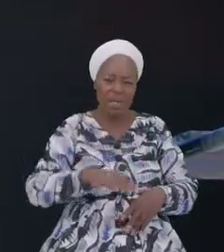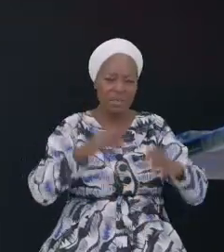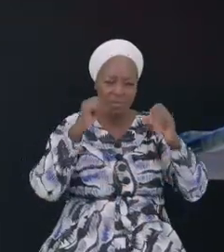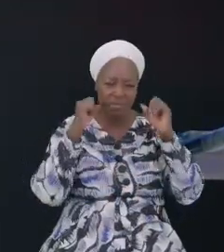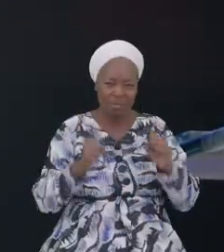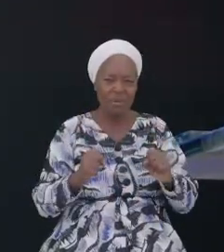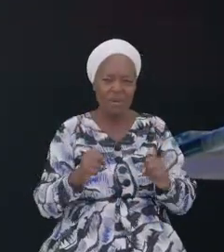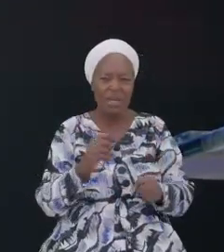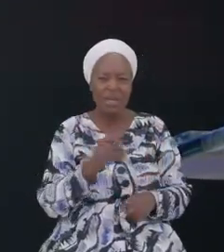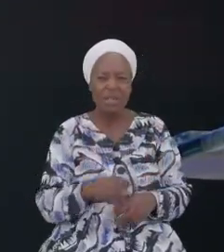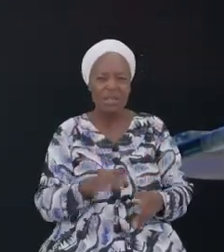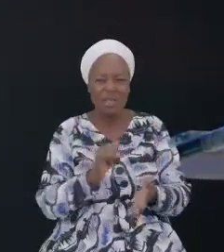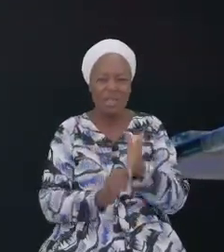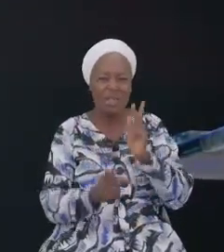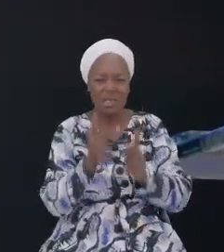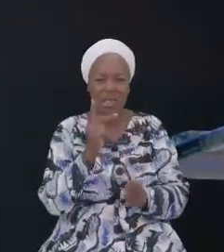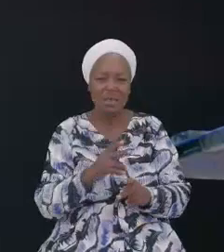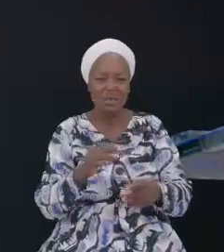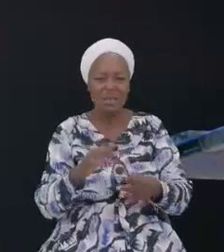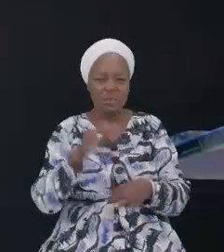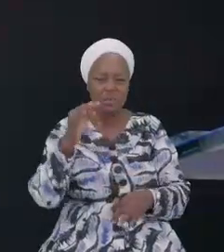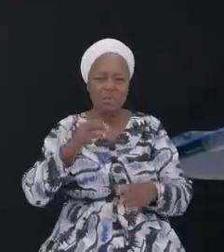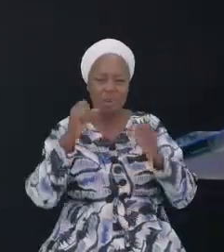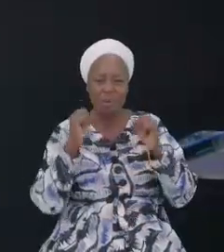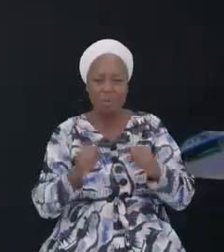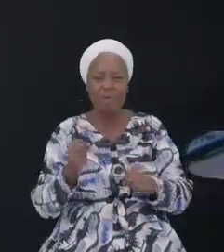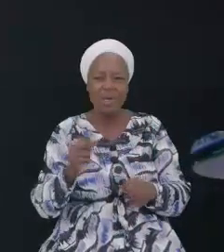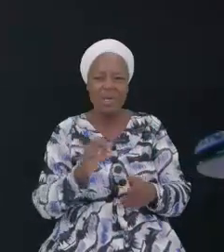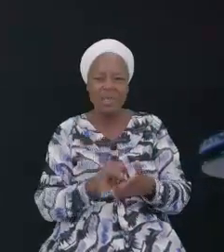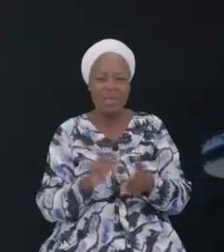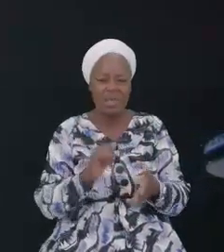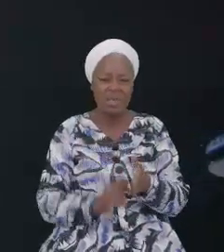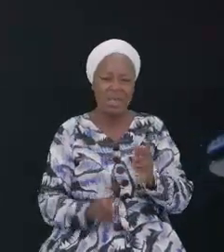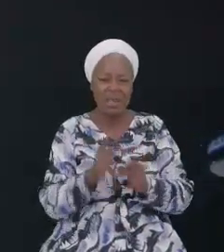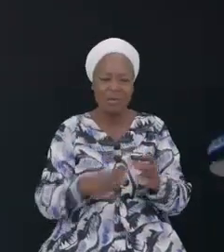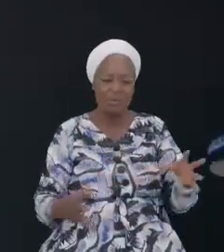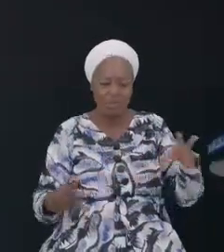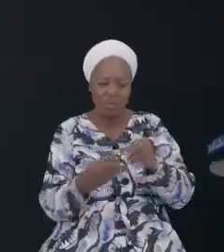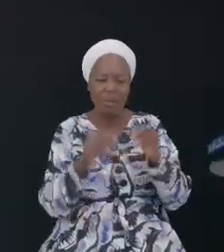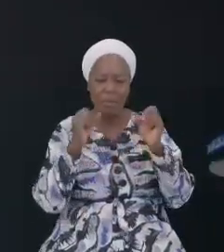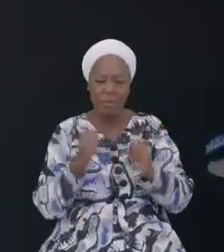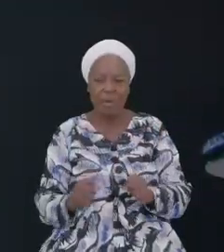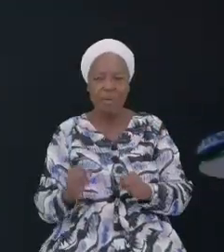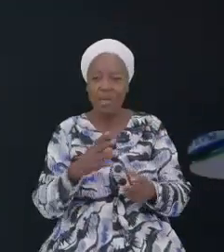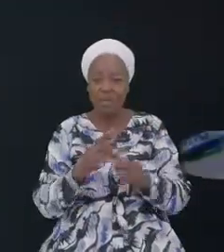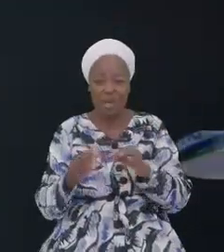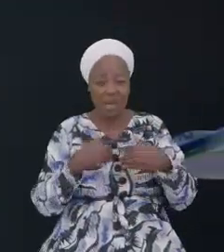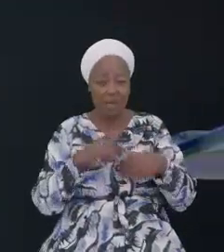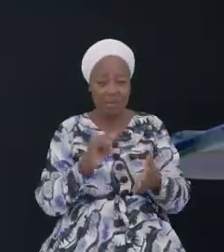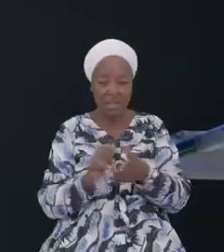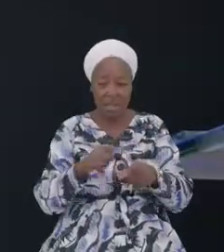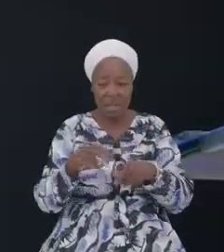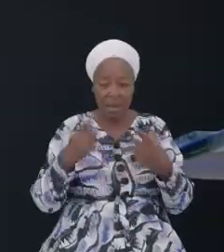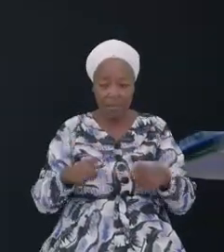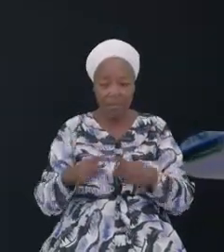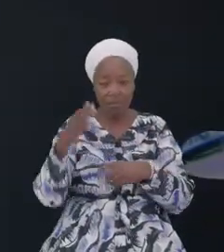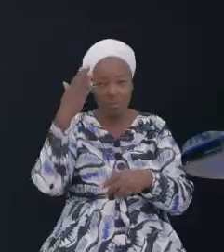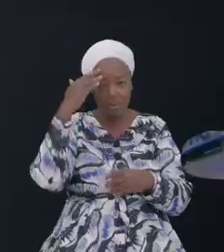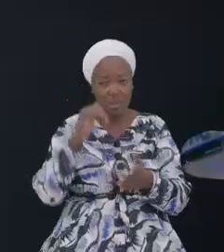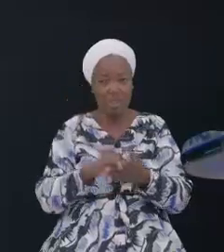power, that kind of spiritual power, that kind of gang power. If they have that and you happen to know and